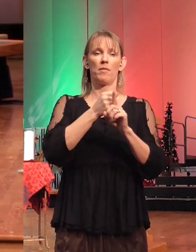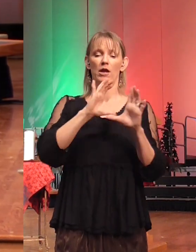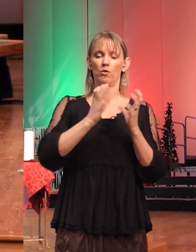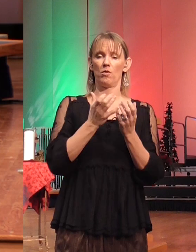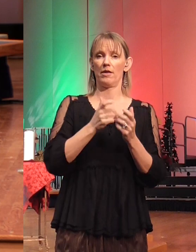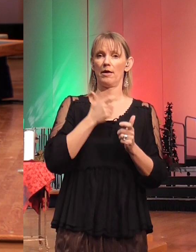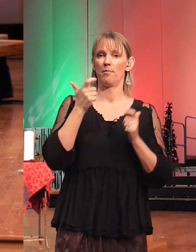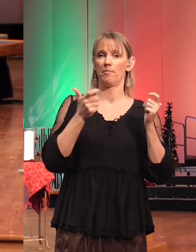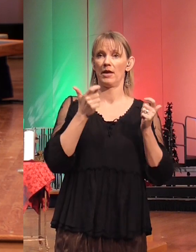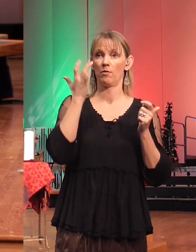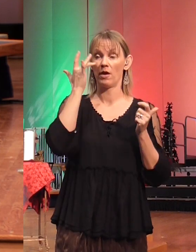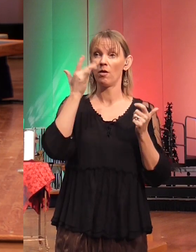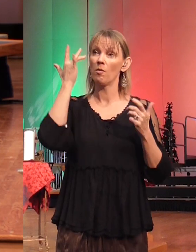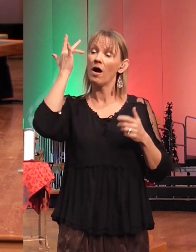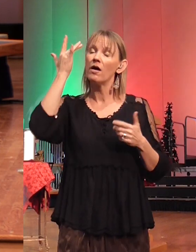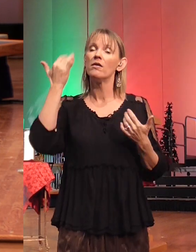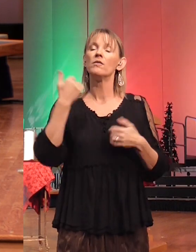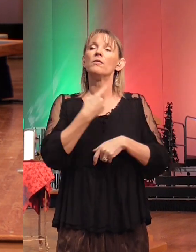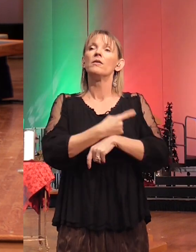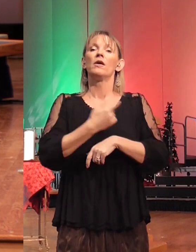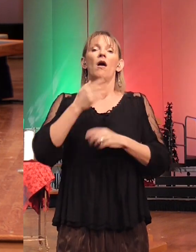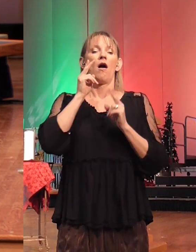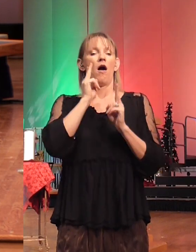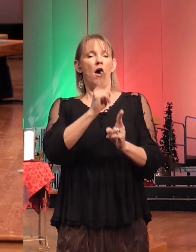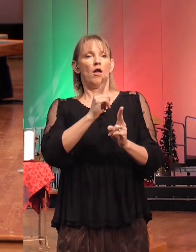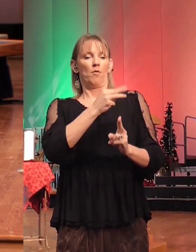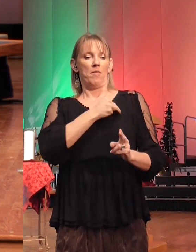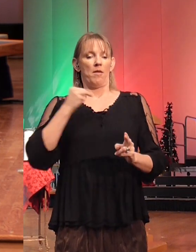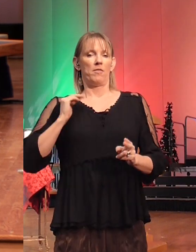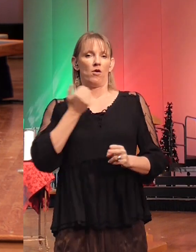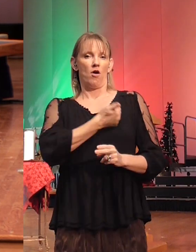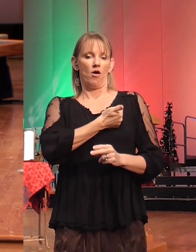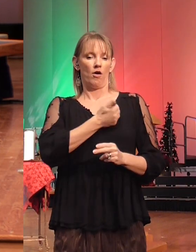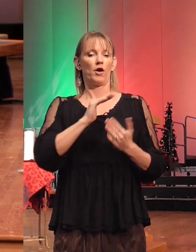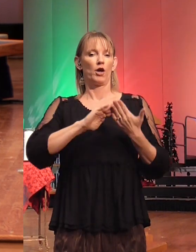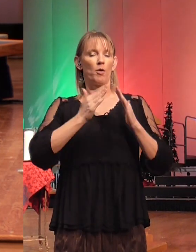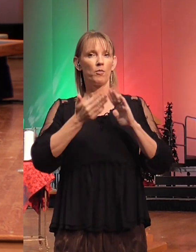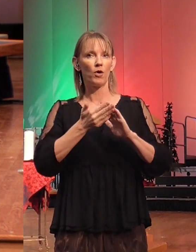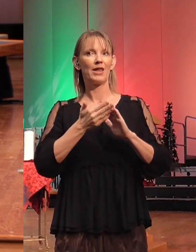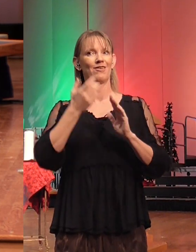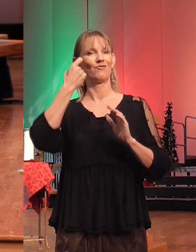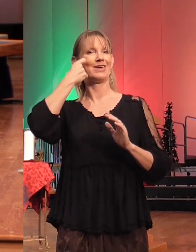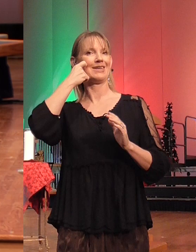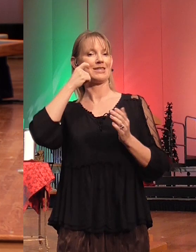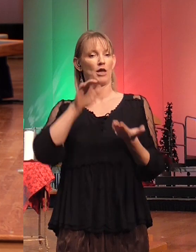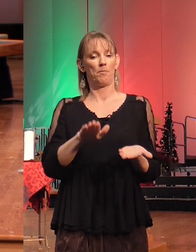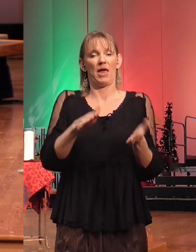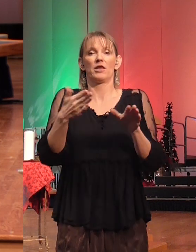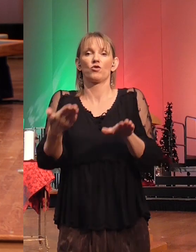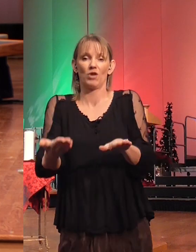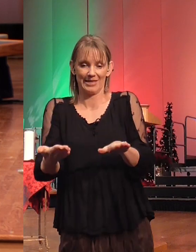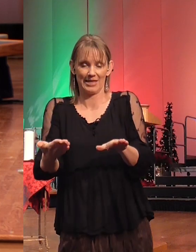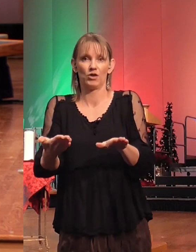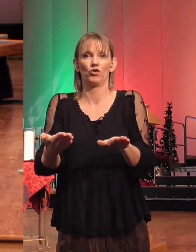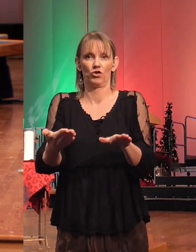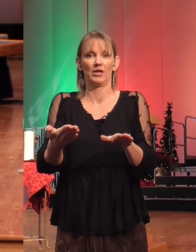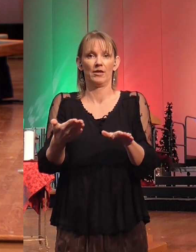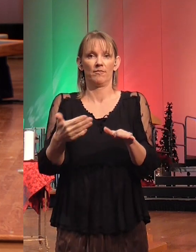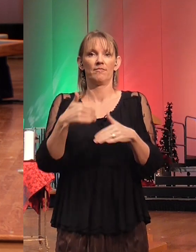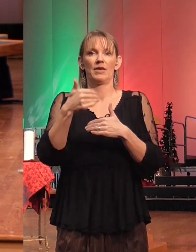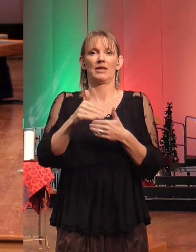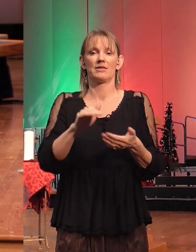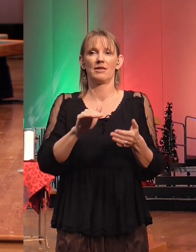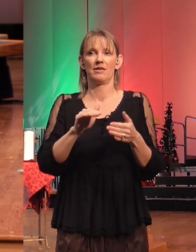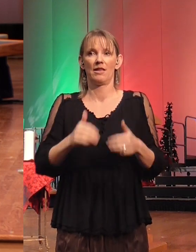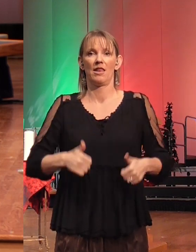big way. And today we're honoring a member of our community who's been very special to Mile High Church, who recently made his transition into the next life